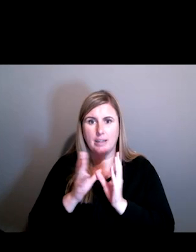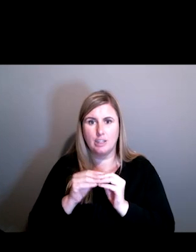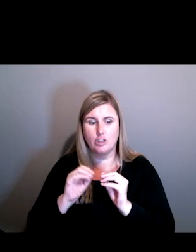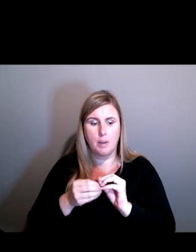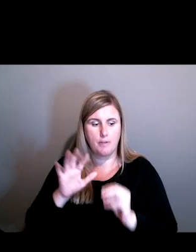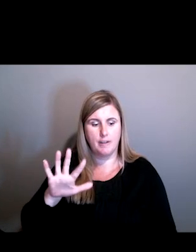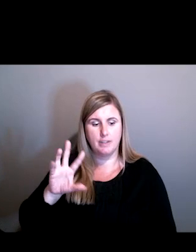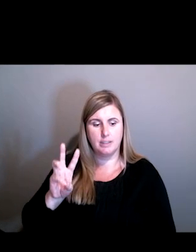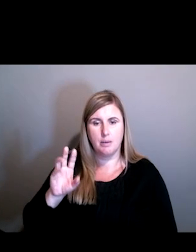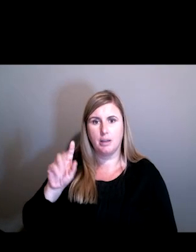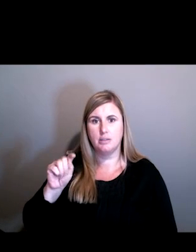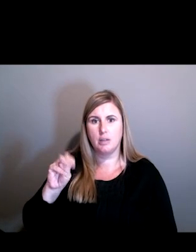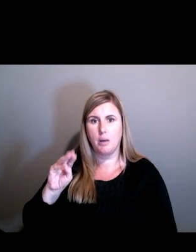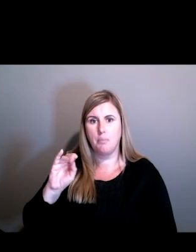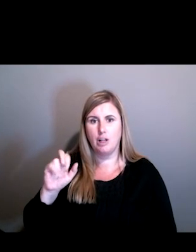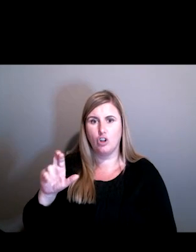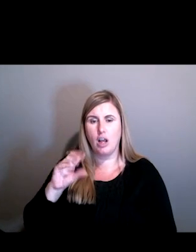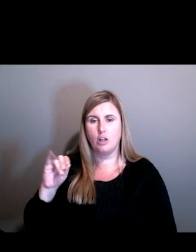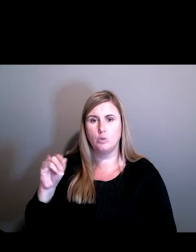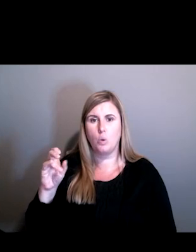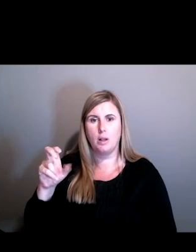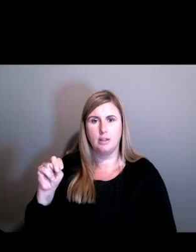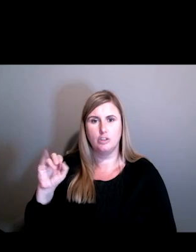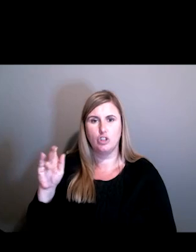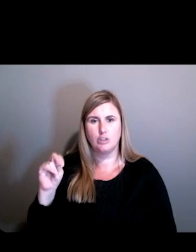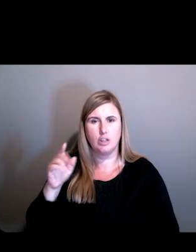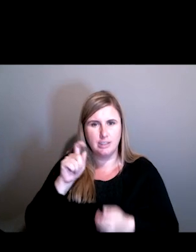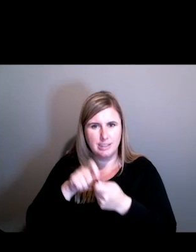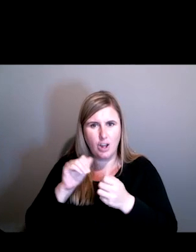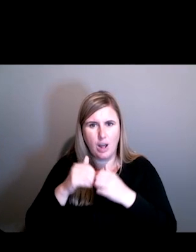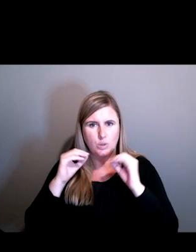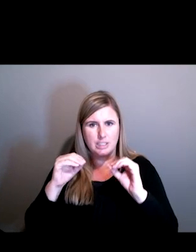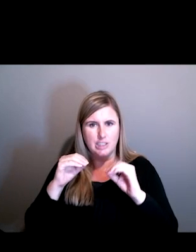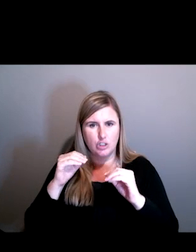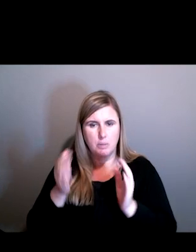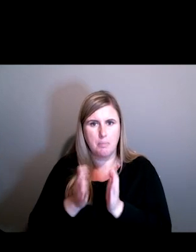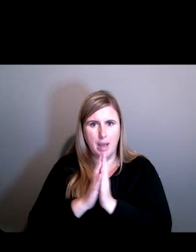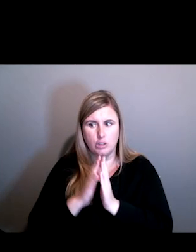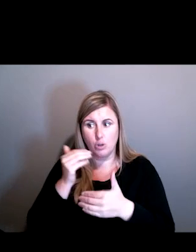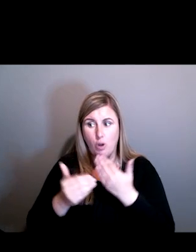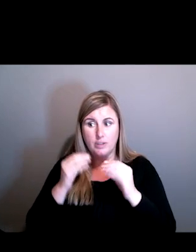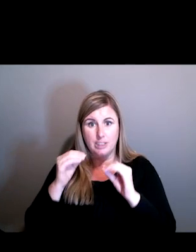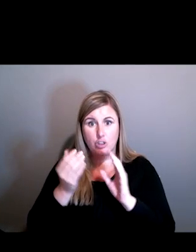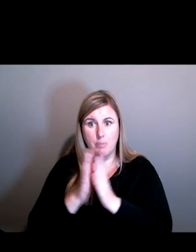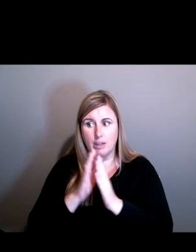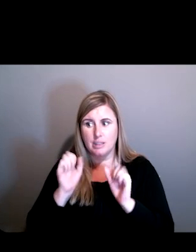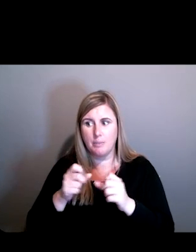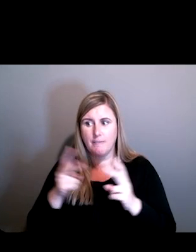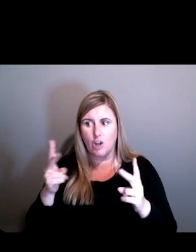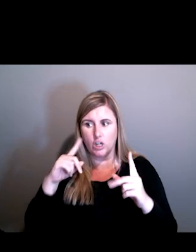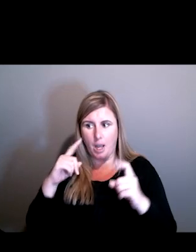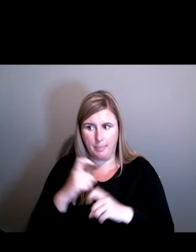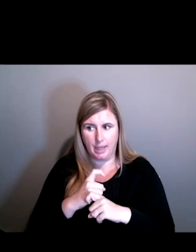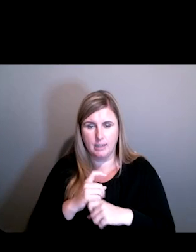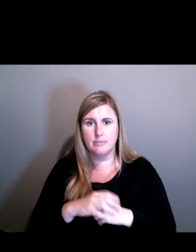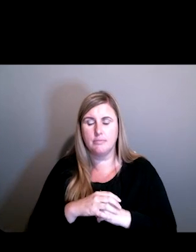manding session number 56 by Tom Miller and Jolyn Jackson to get more details on how to teach mands. The process of teaching mands can be